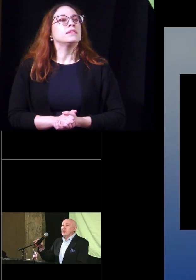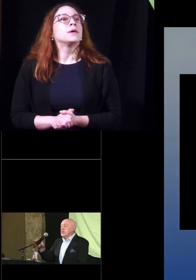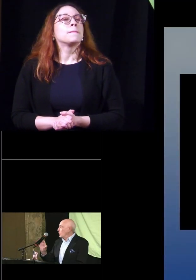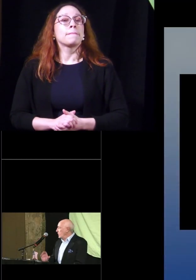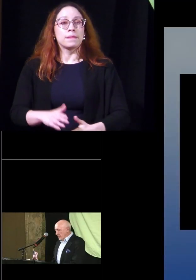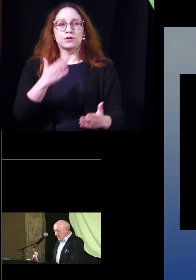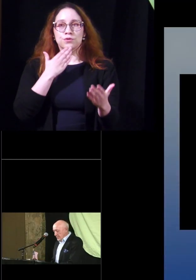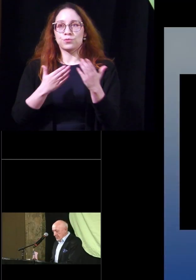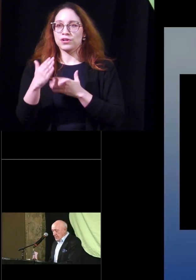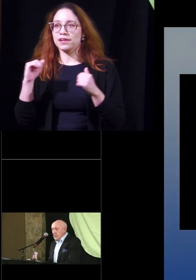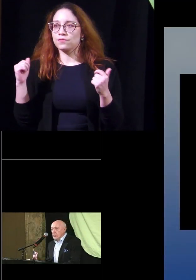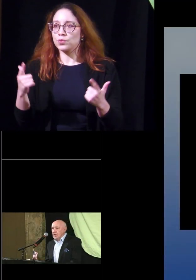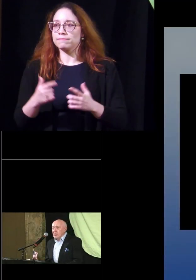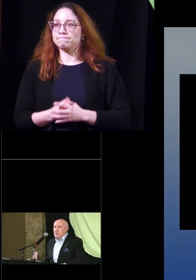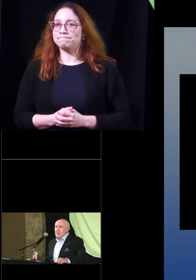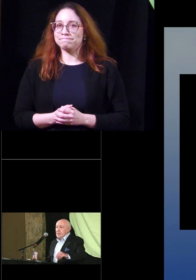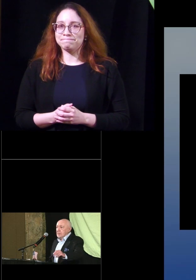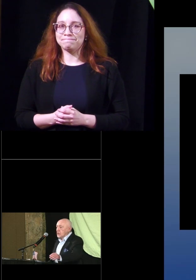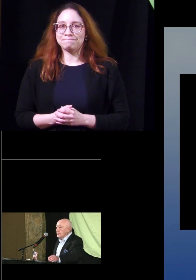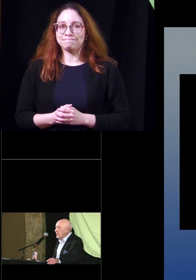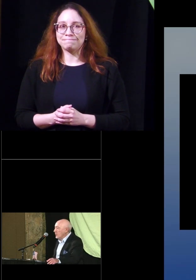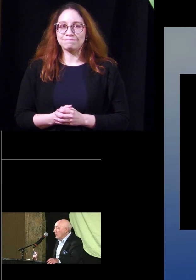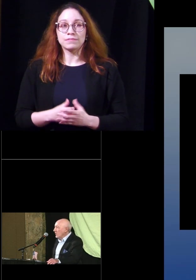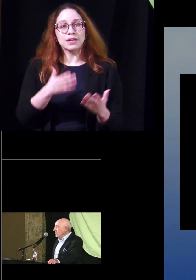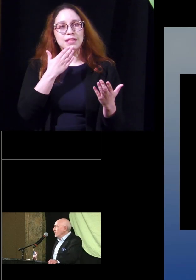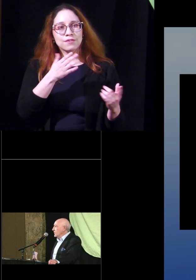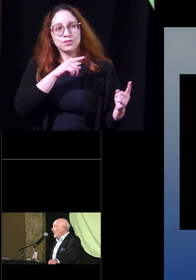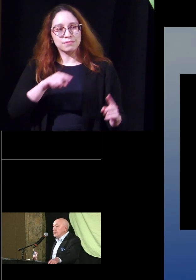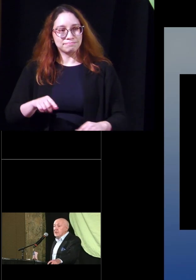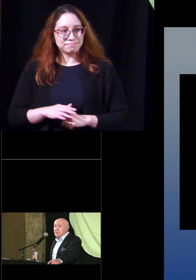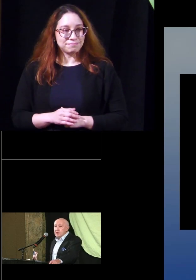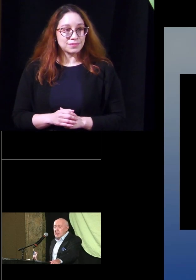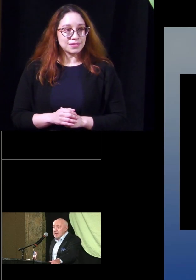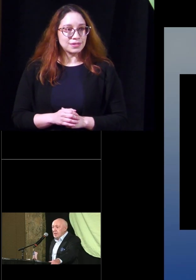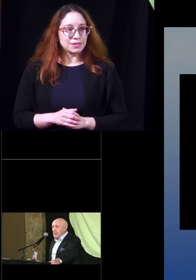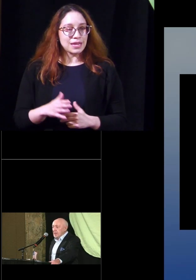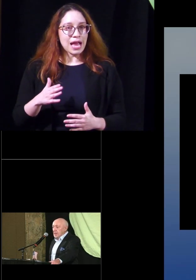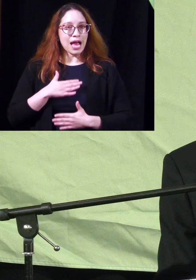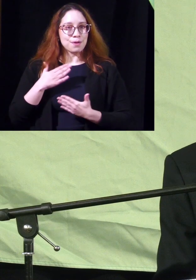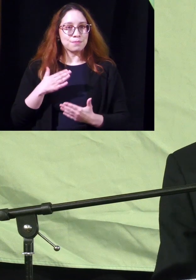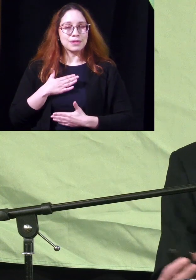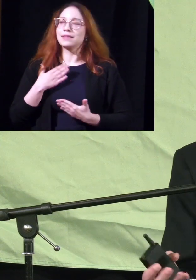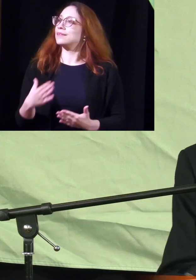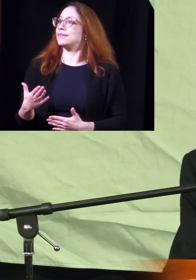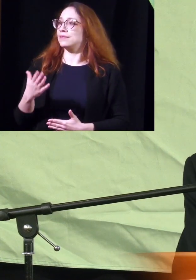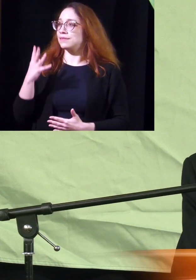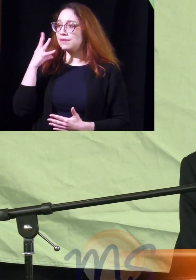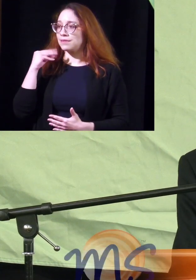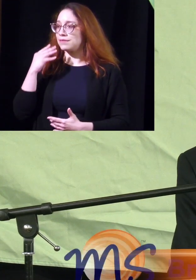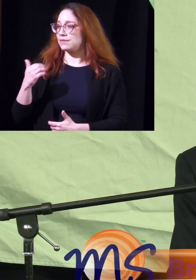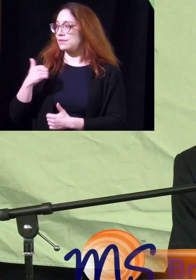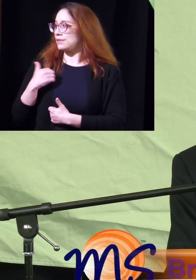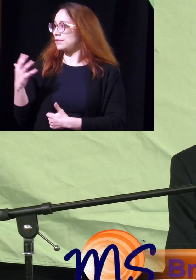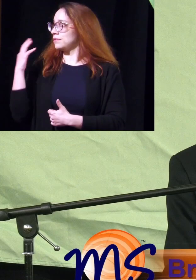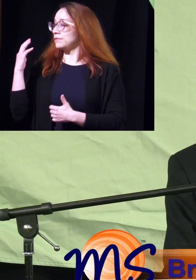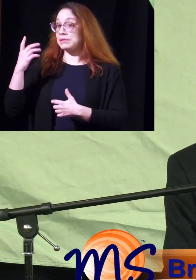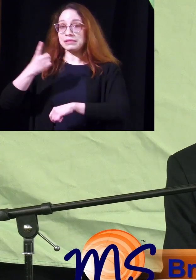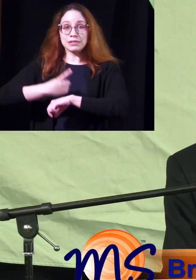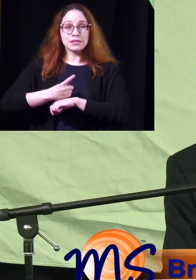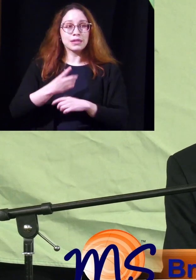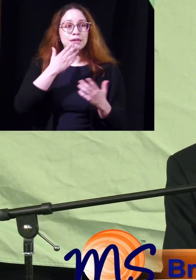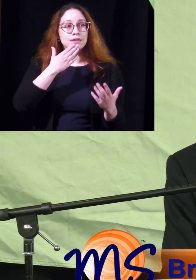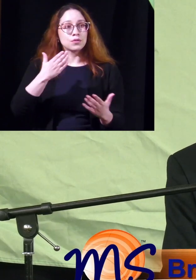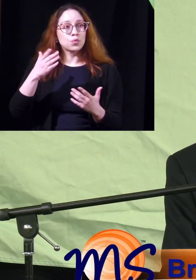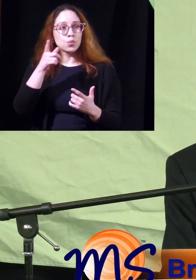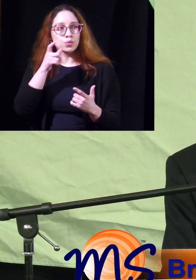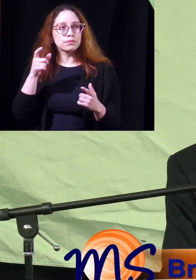Good morning, everyone. Thank you for coming. Happy Veterans Day. And I repeat what Stuart said, to thank